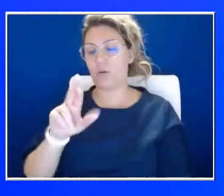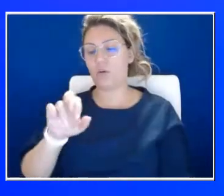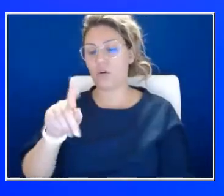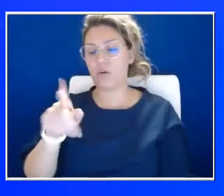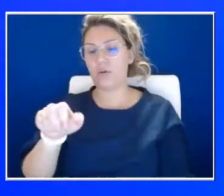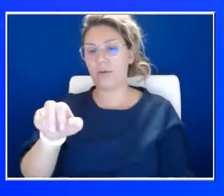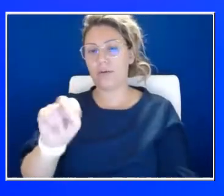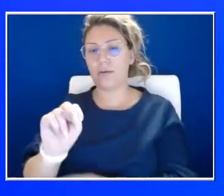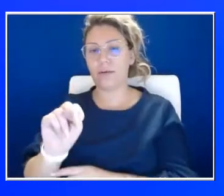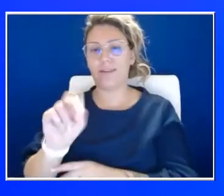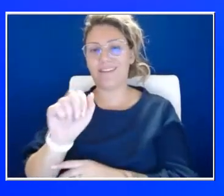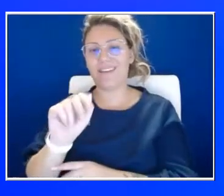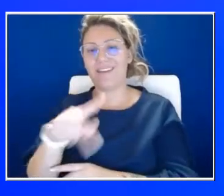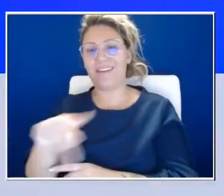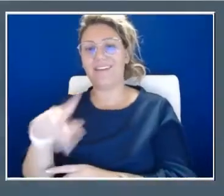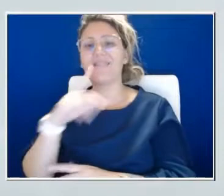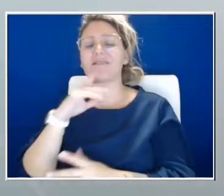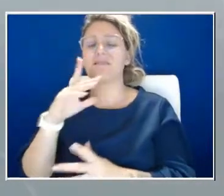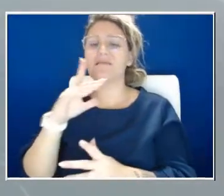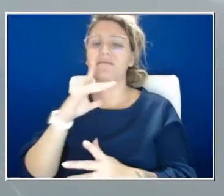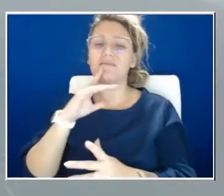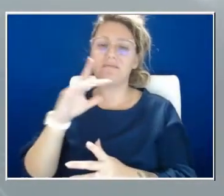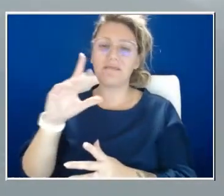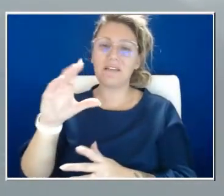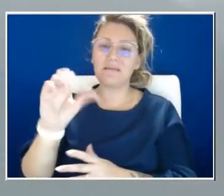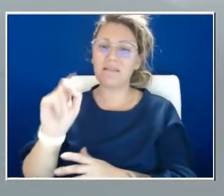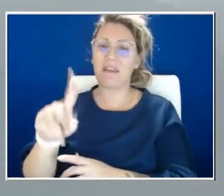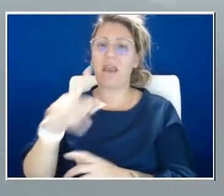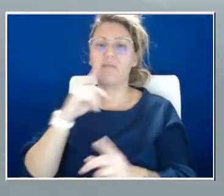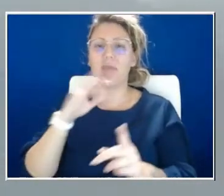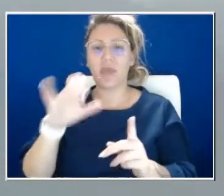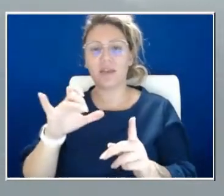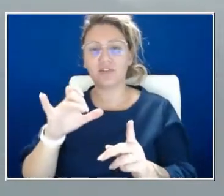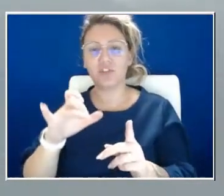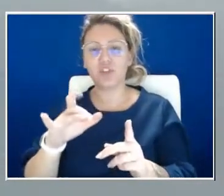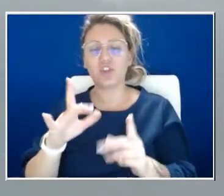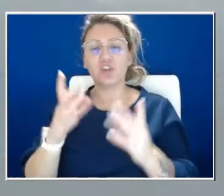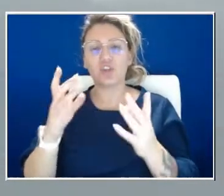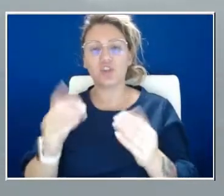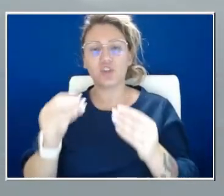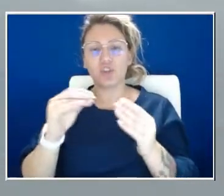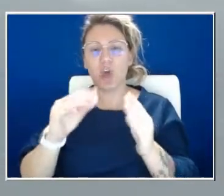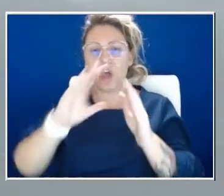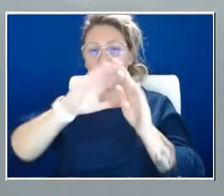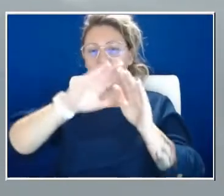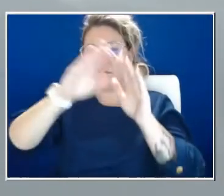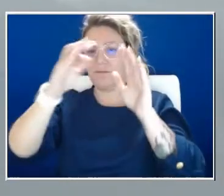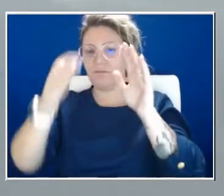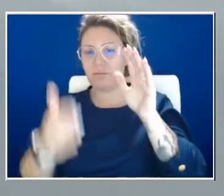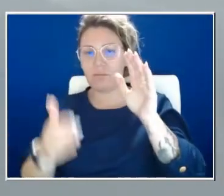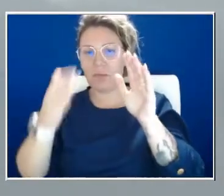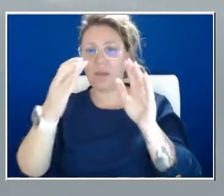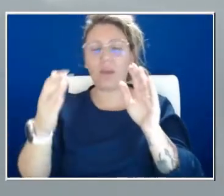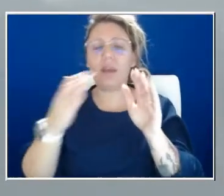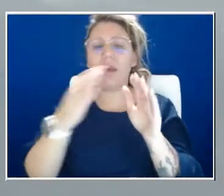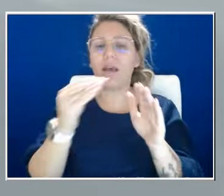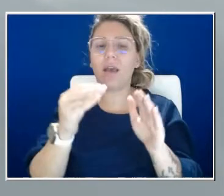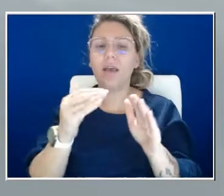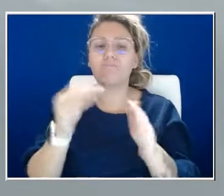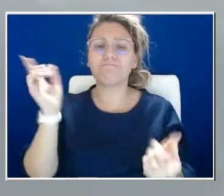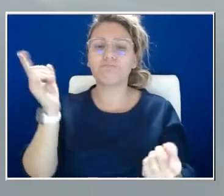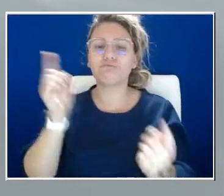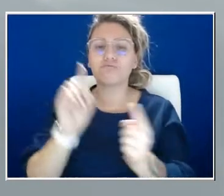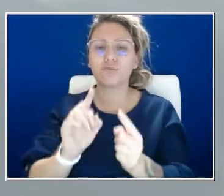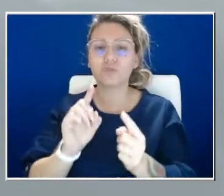a soft shell that is now can be put on the helmet and help reduce some of the impact force to the brain. The NFL this